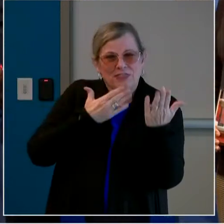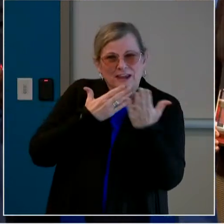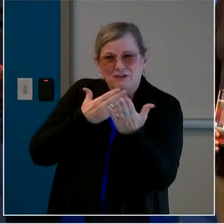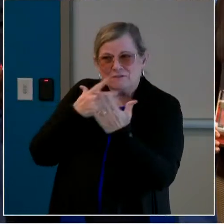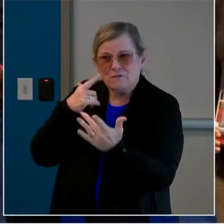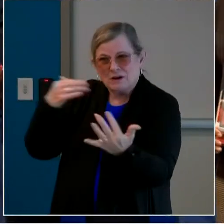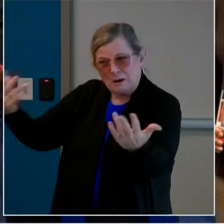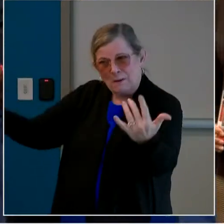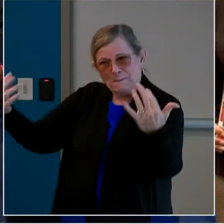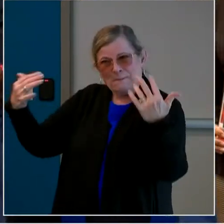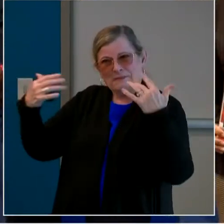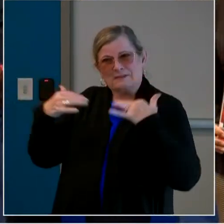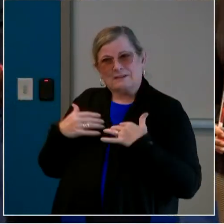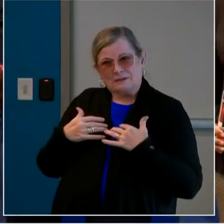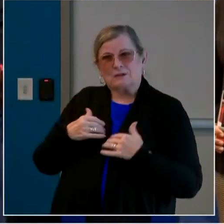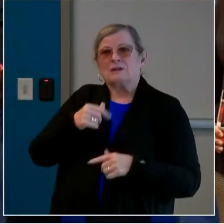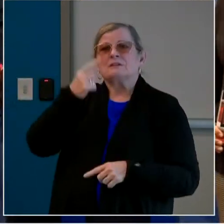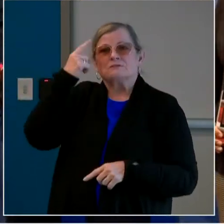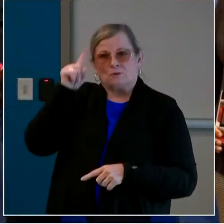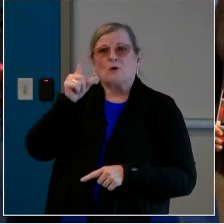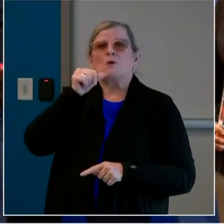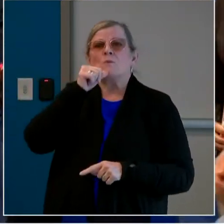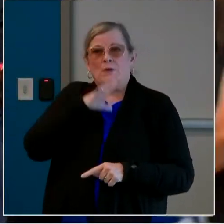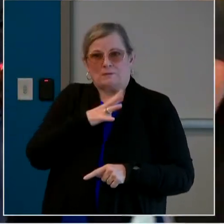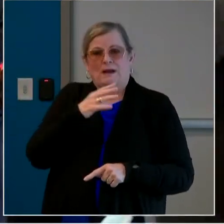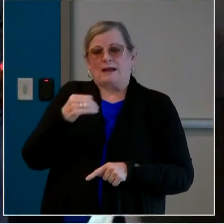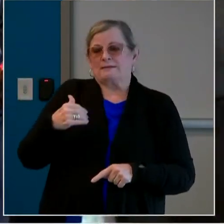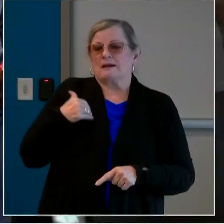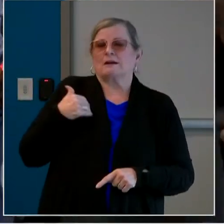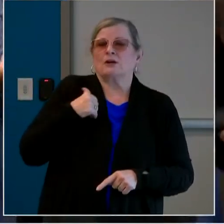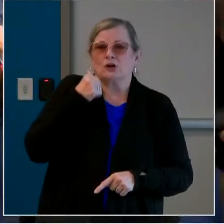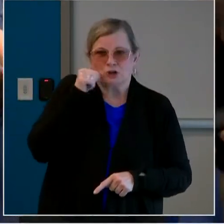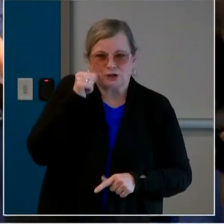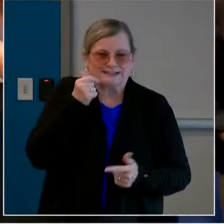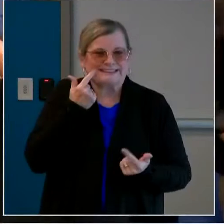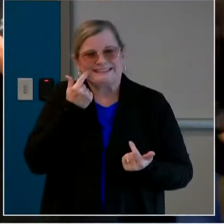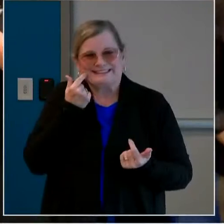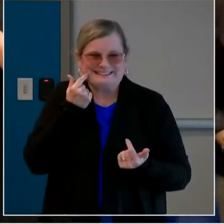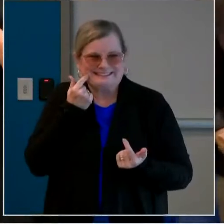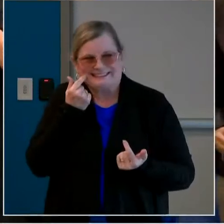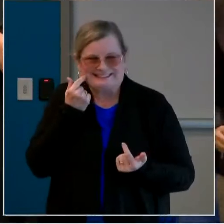women and our young girls. So thank you so much.